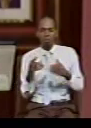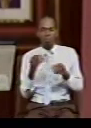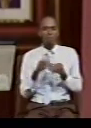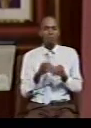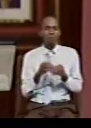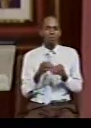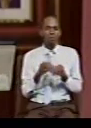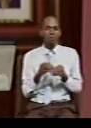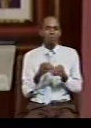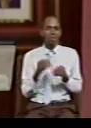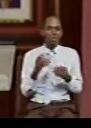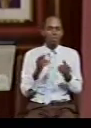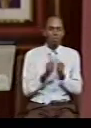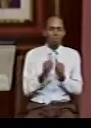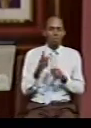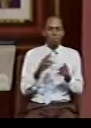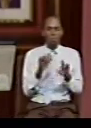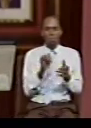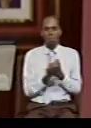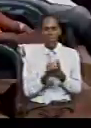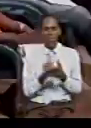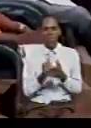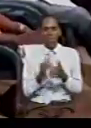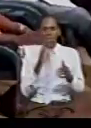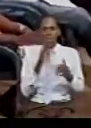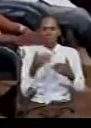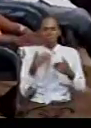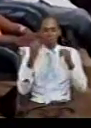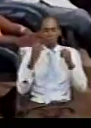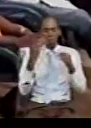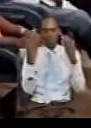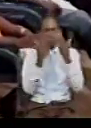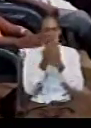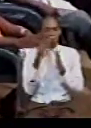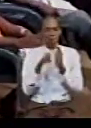darkness, that arrow will never get to you.